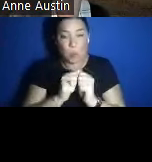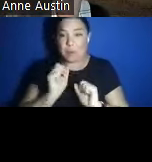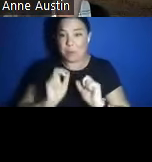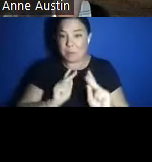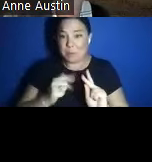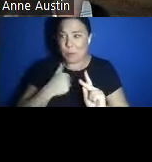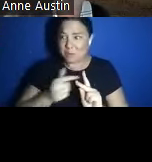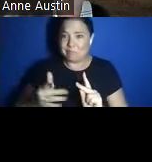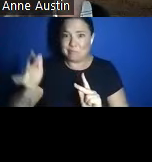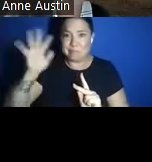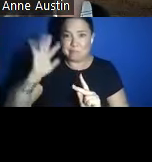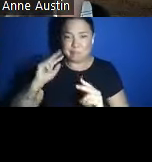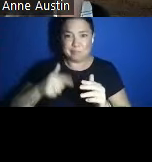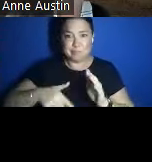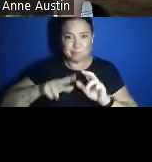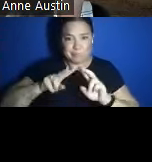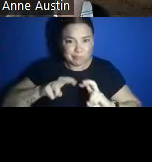looked at extensively.